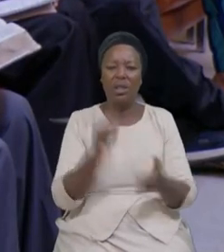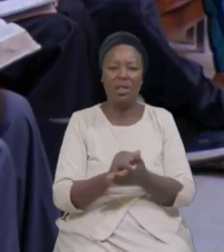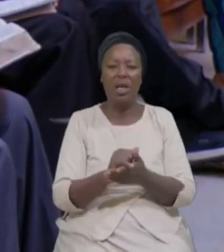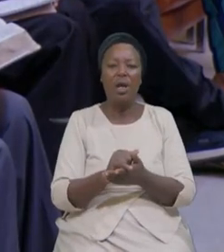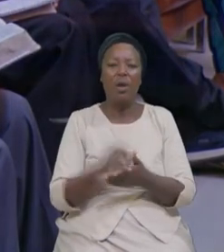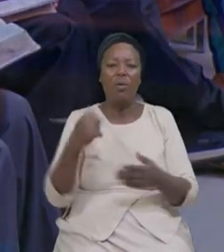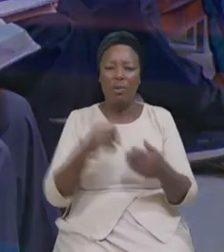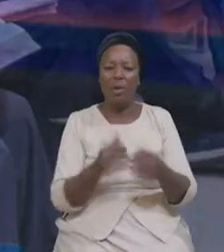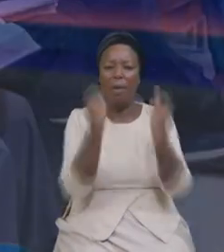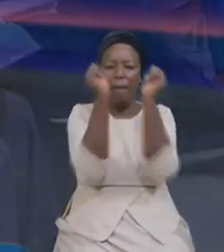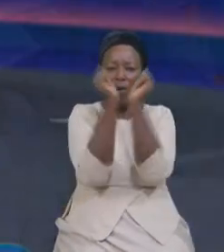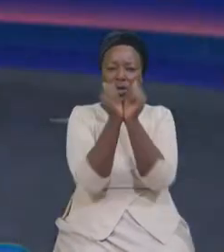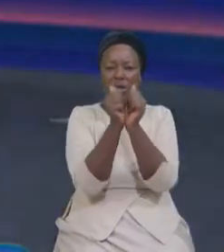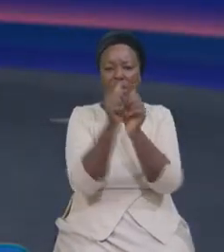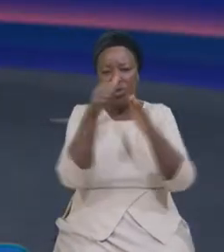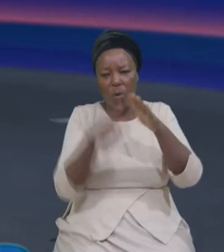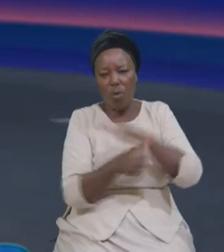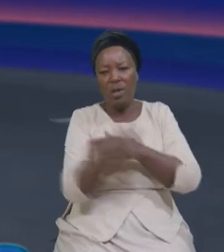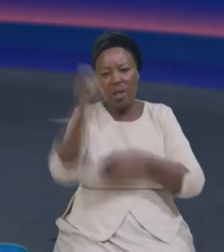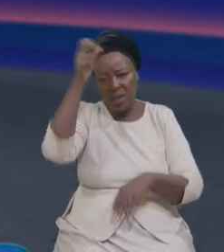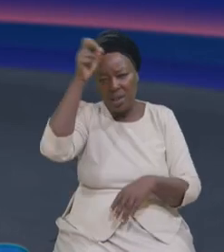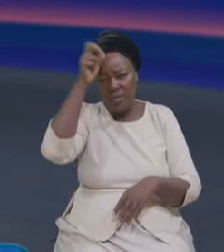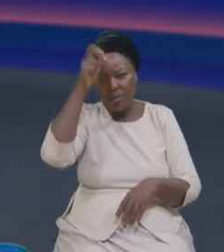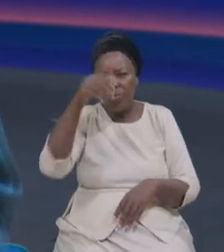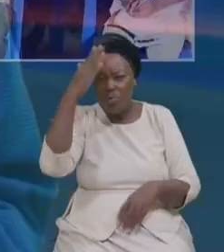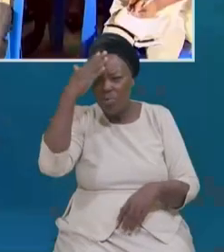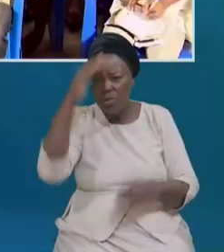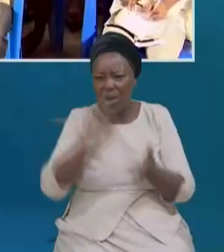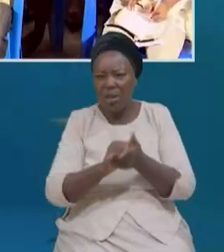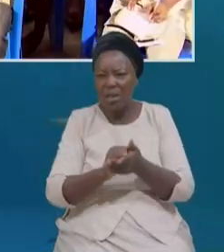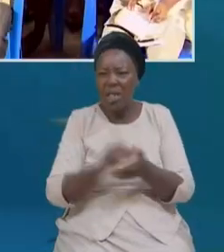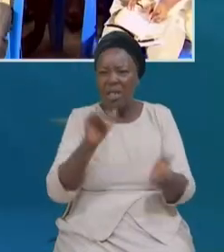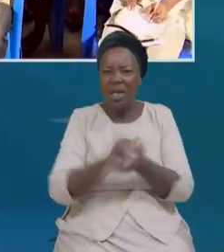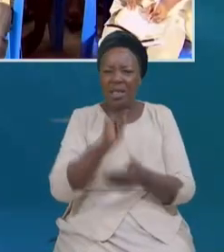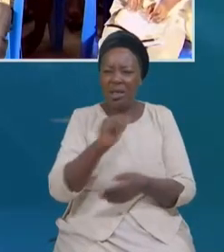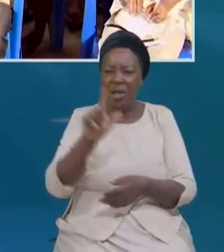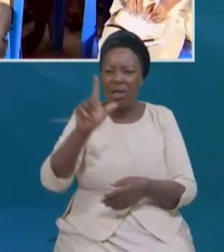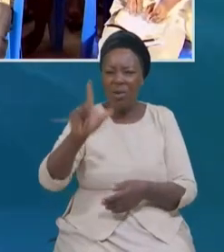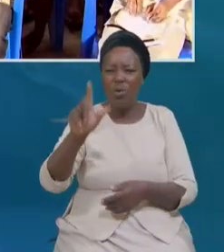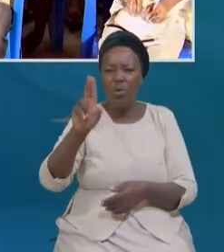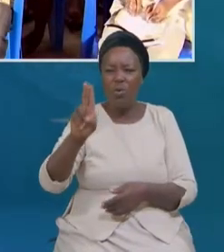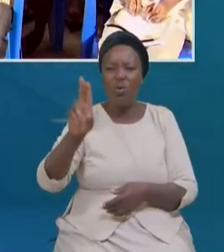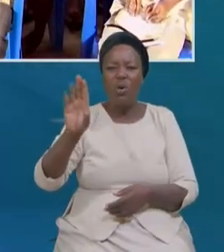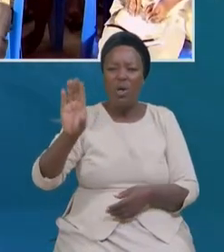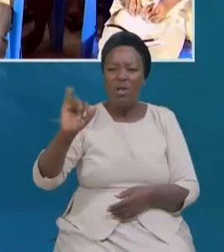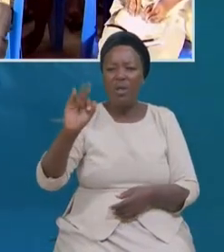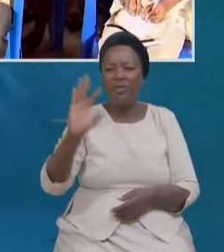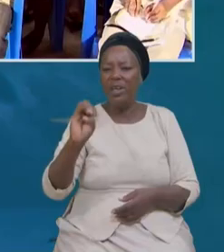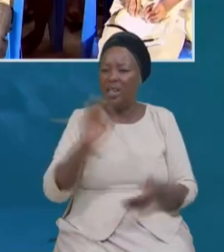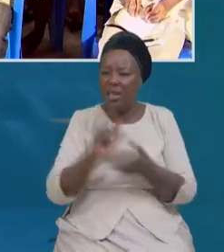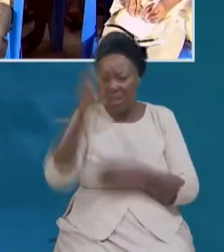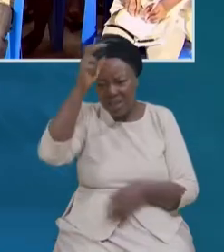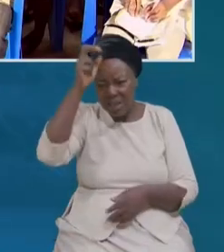under Lucifer. You know Lucifer? That's the old serpent. That's the devil. That's the enemy,